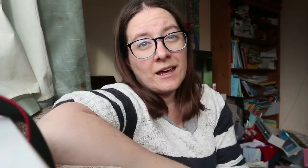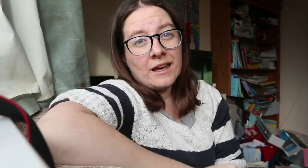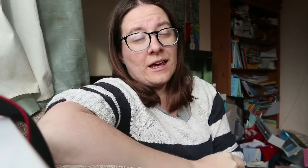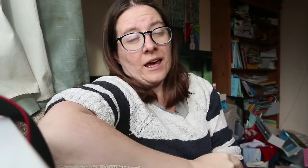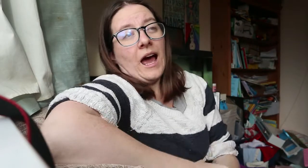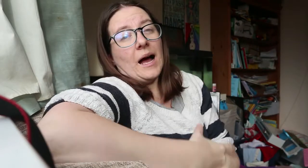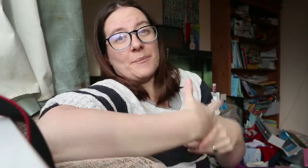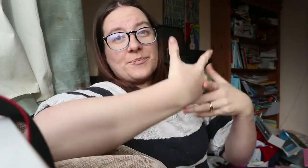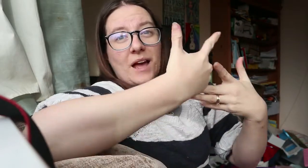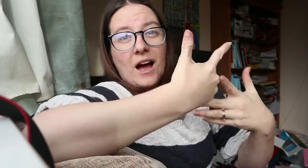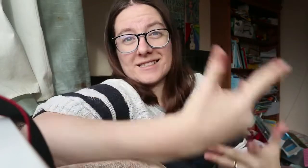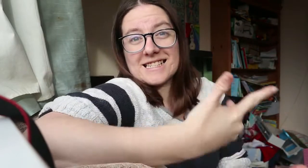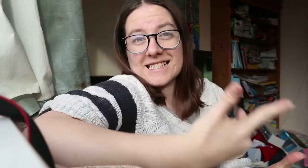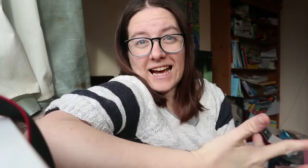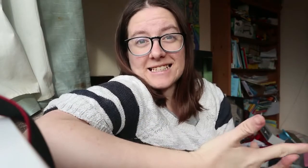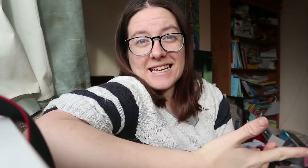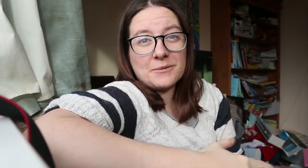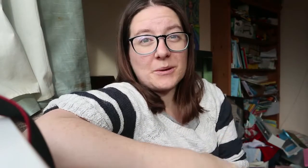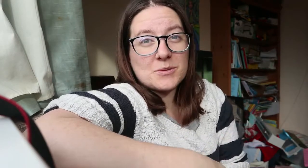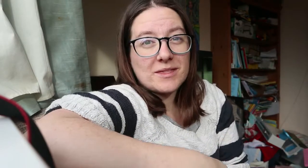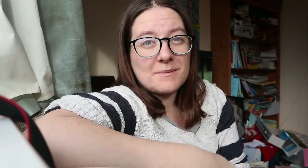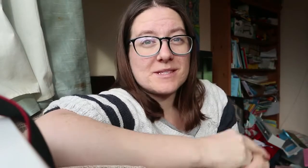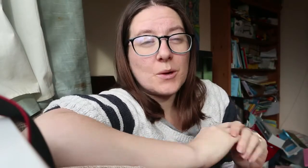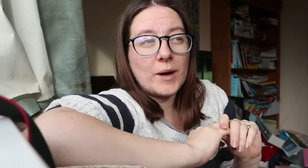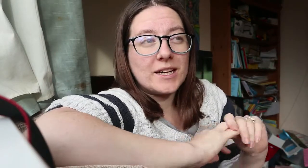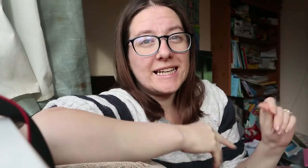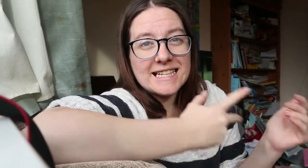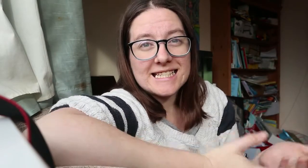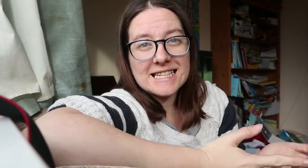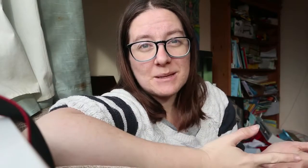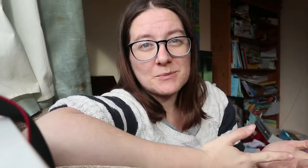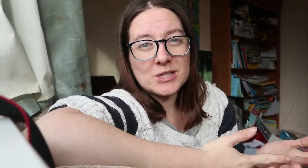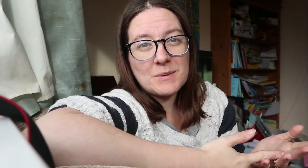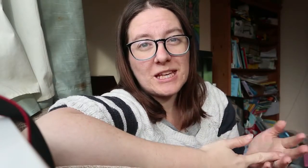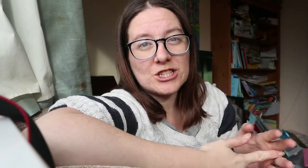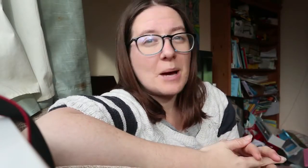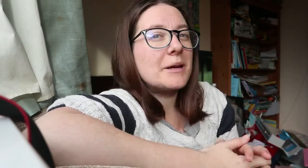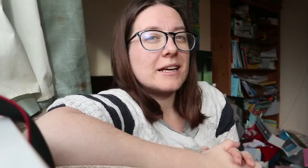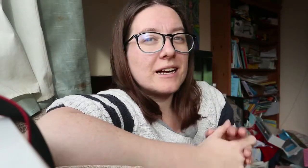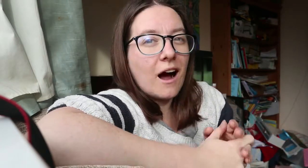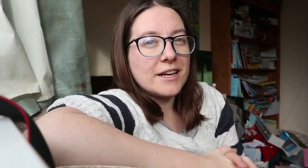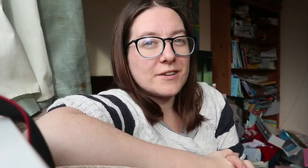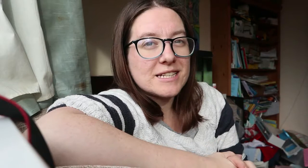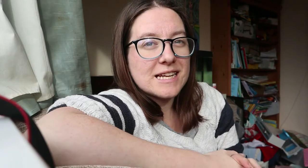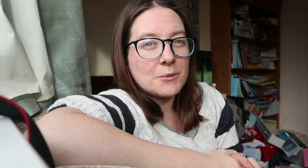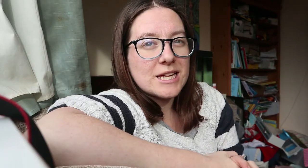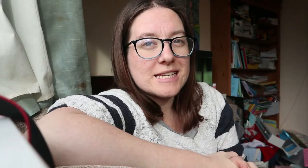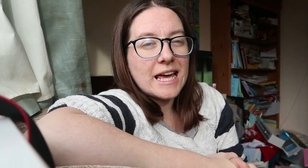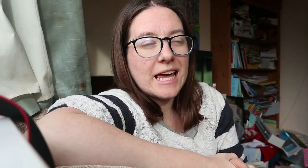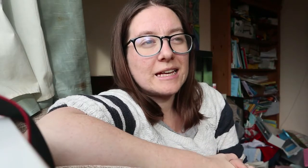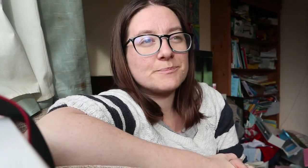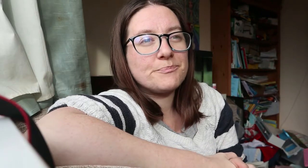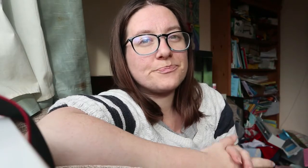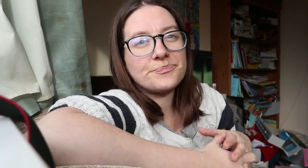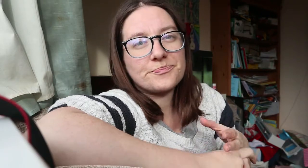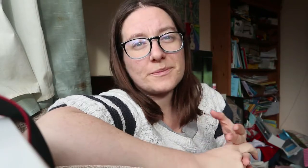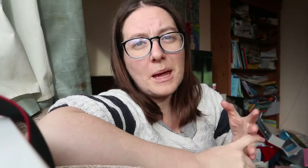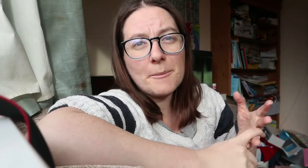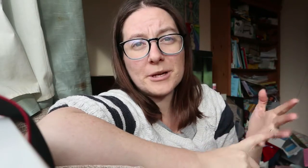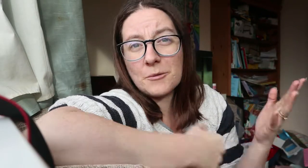um, understanding when I was with them. So when I listen to someone speaking German, I can kind of understand what they're saying,